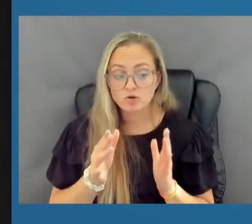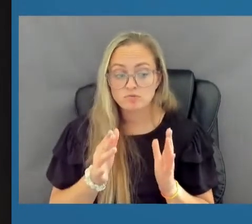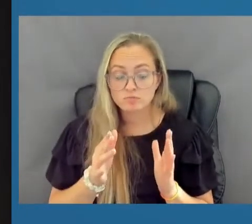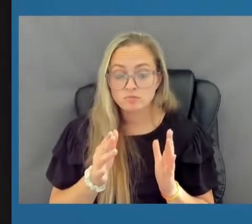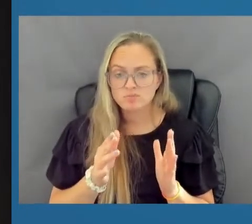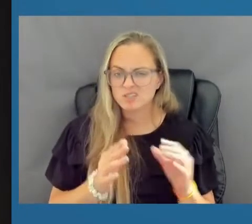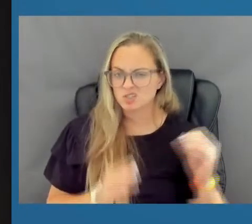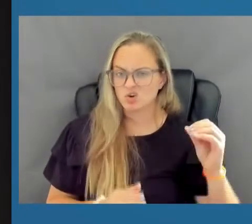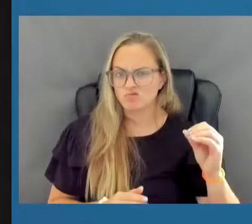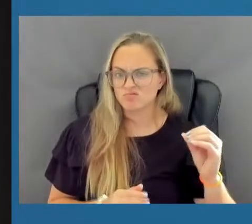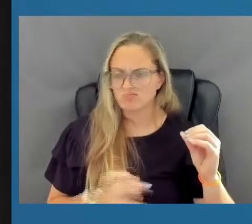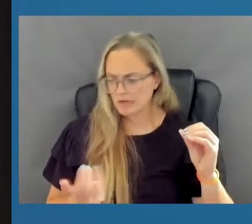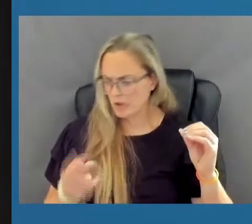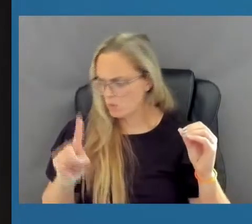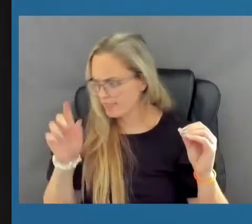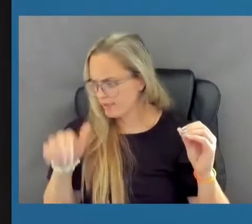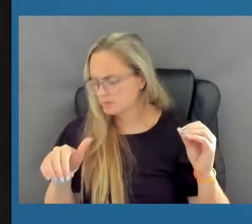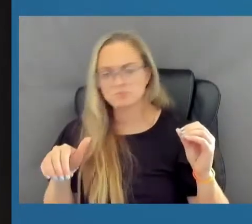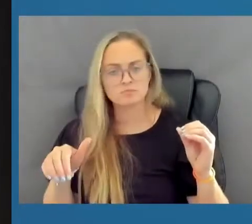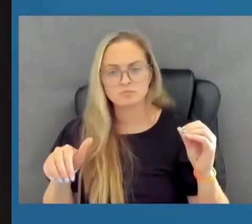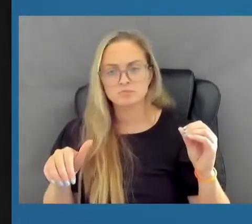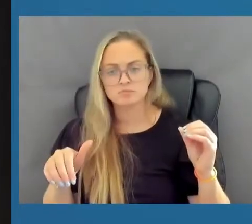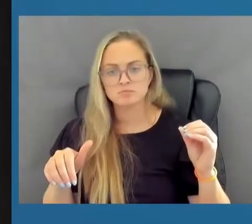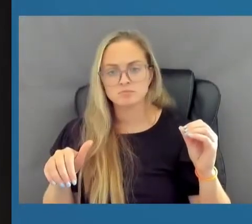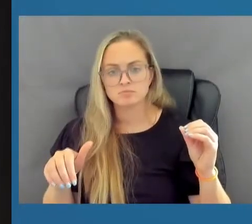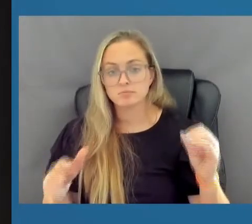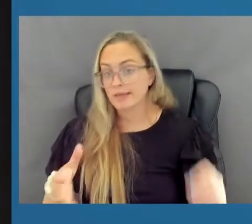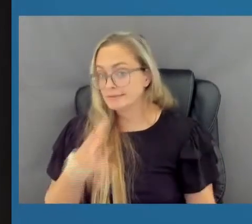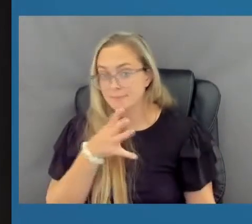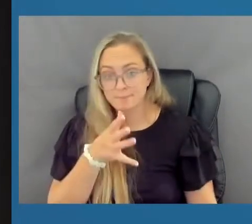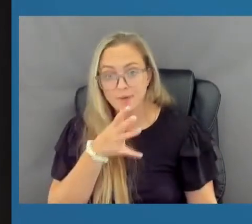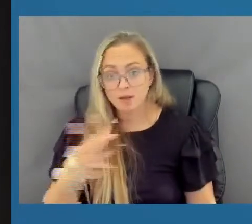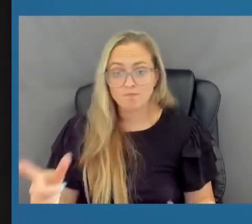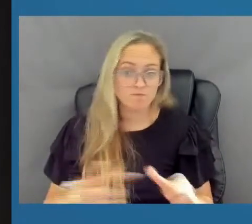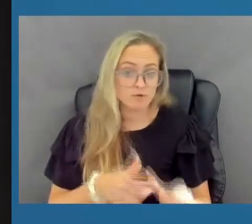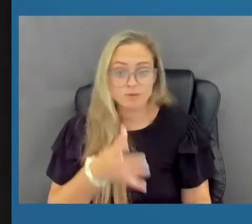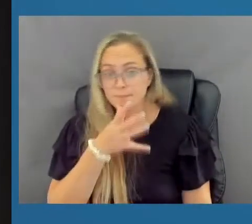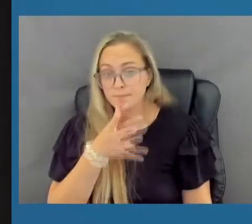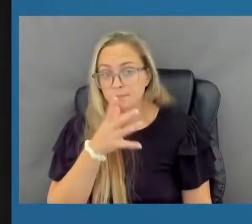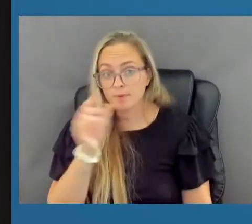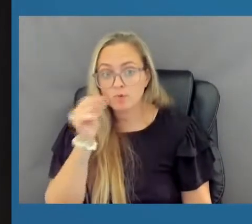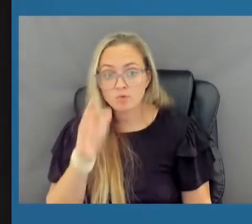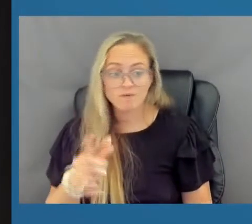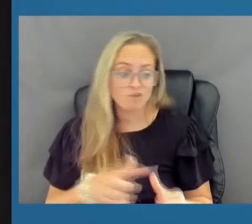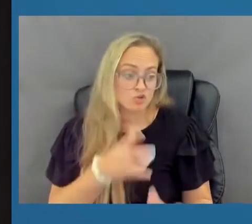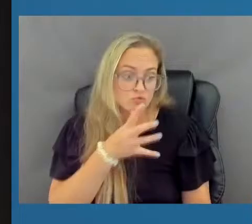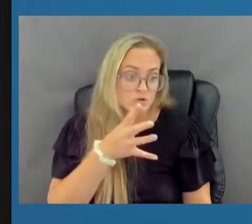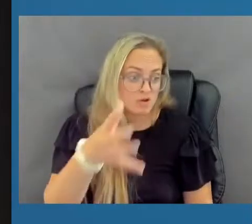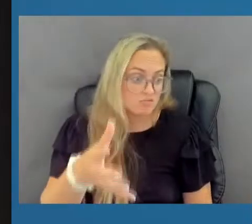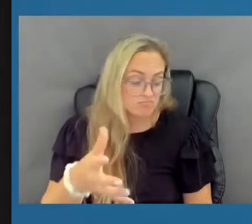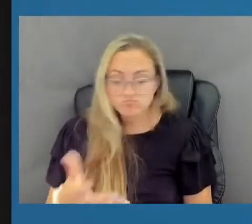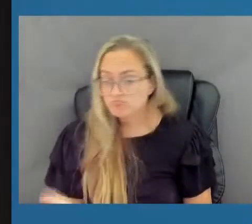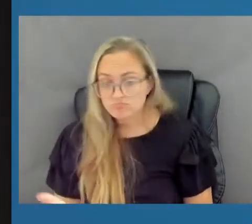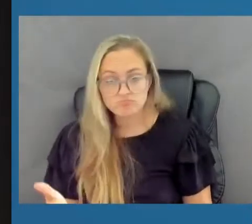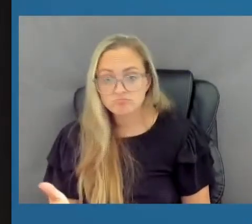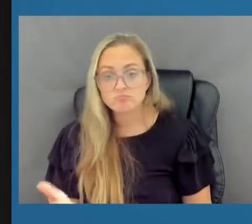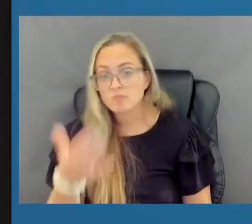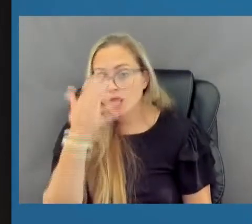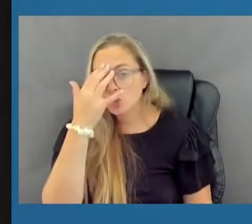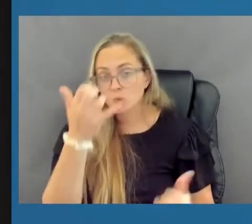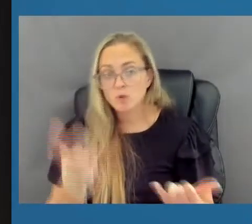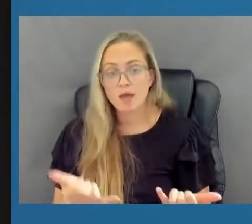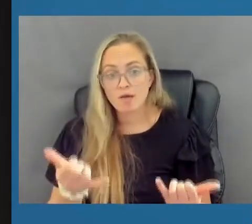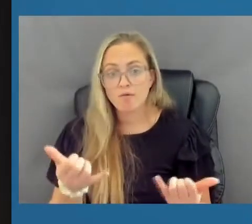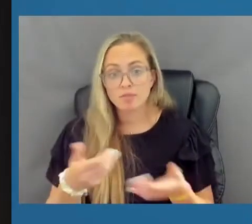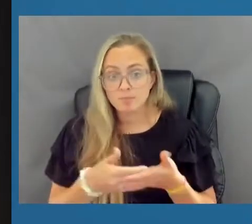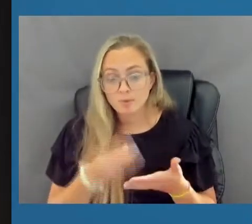I don't need to tell you, as mom governor here, first mom governor, first grandma governor, I know now that the grandbabies at home,